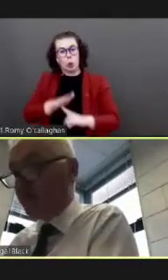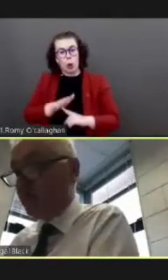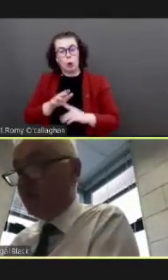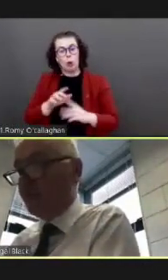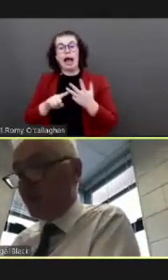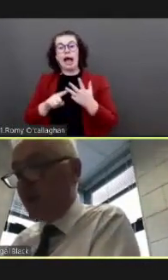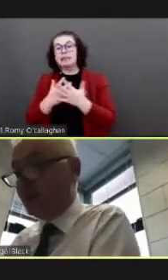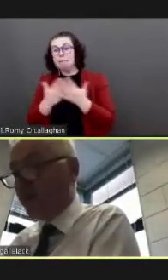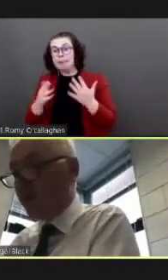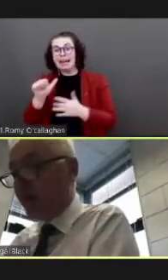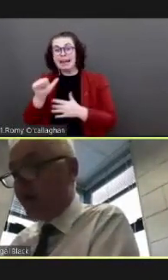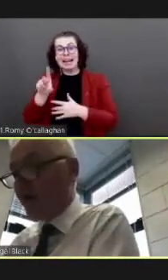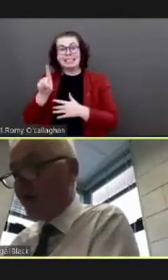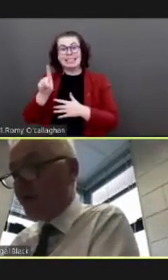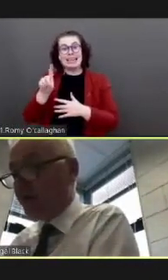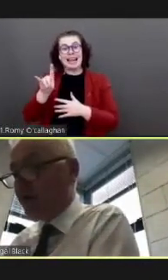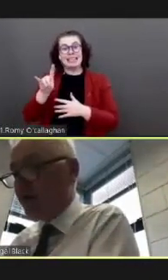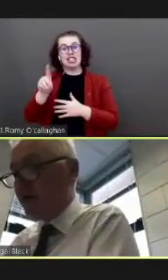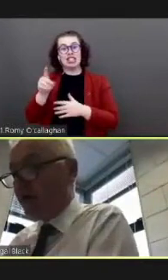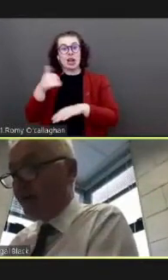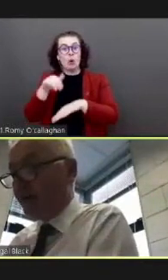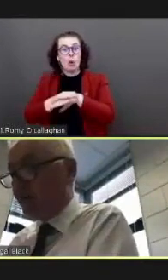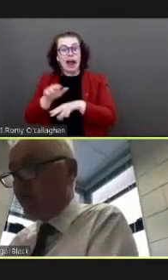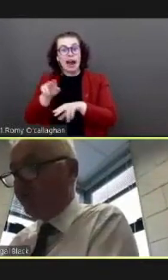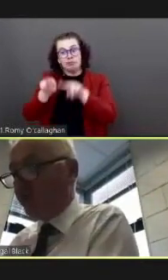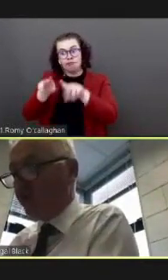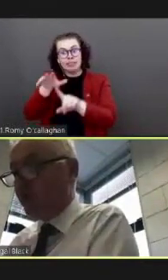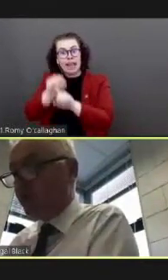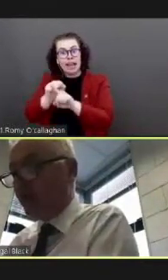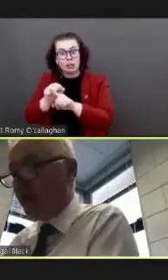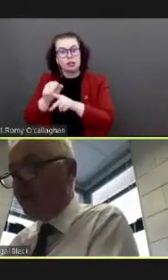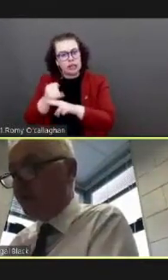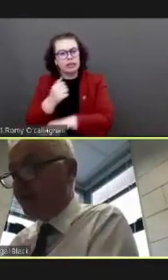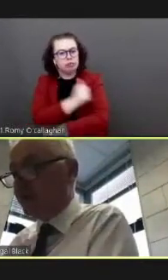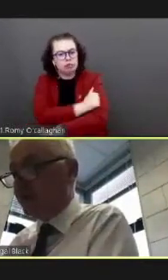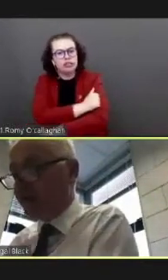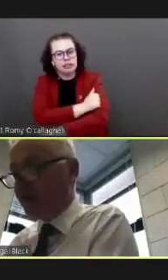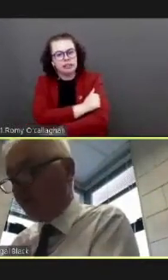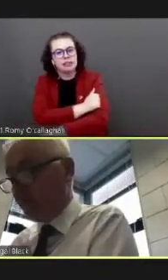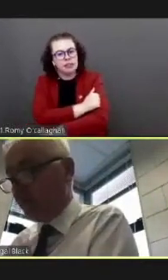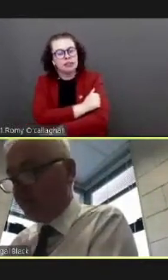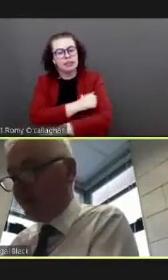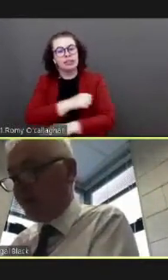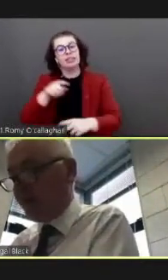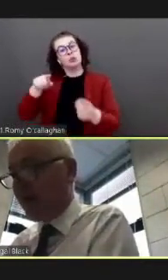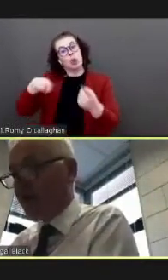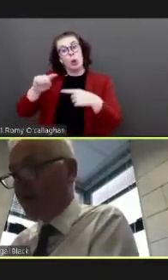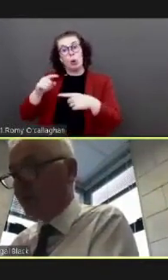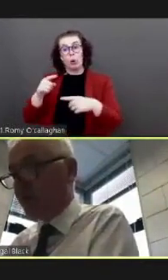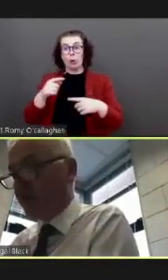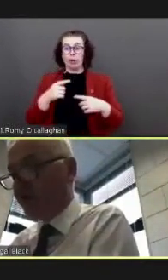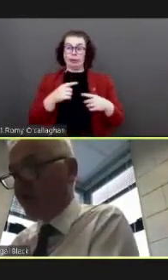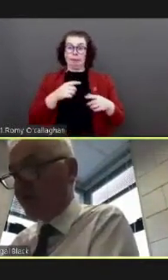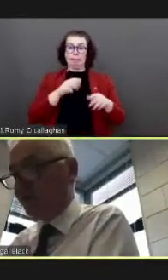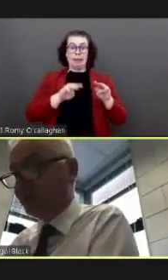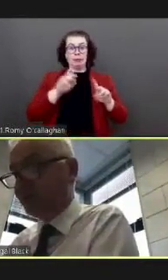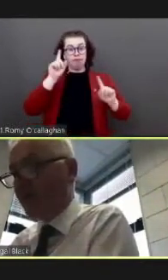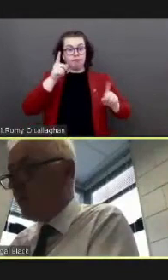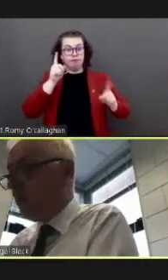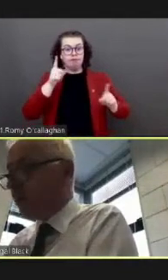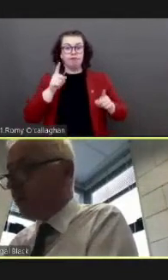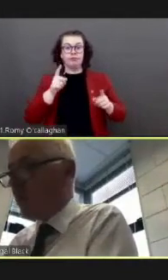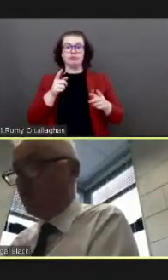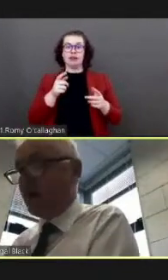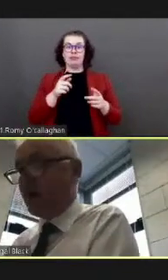So my colleague spoke earlier about people with four or more ACEs are 20 times more likely to end up in custody.